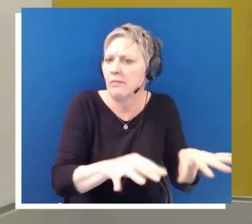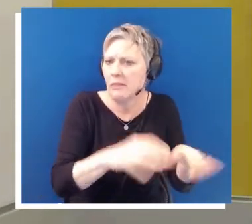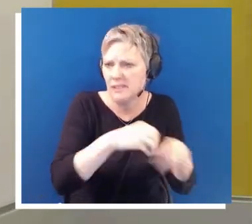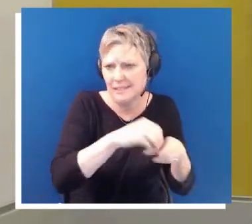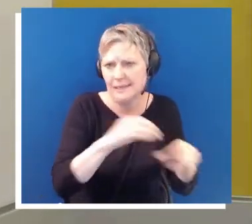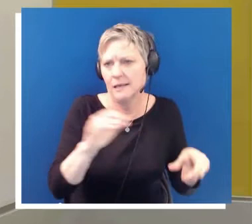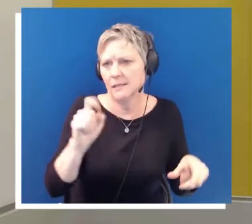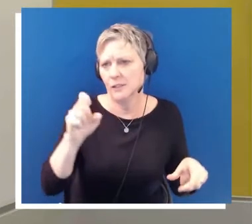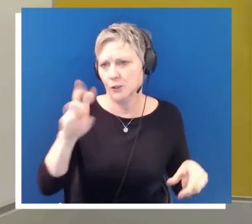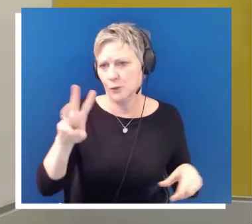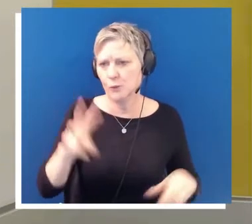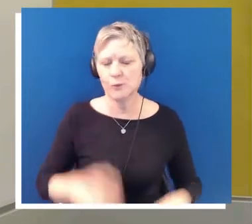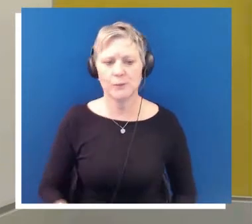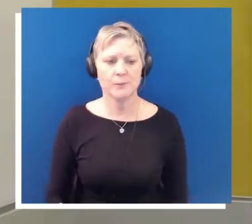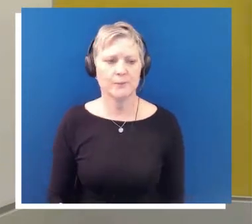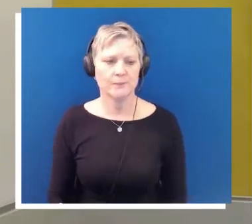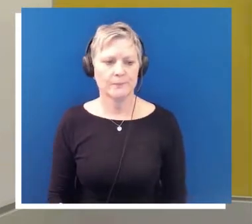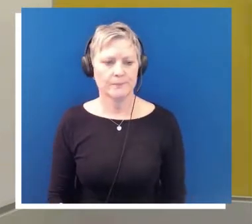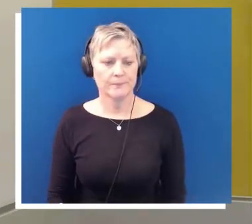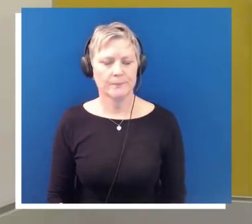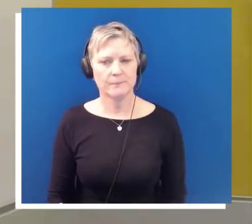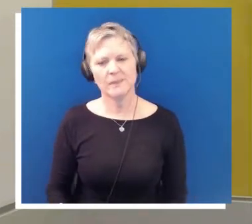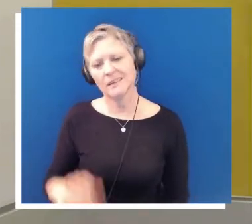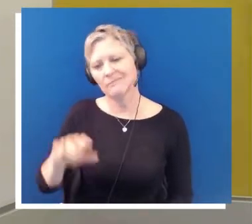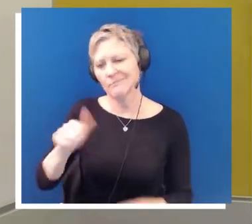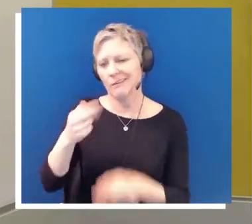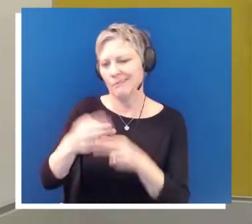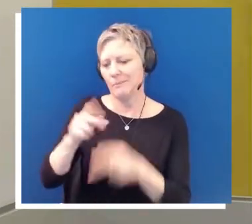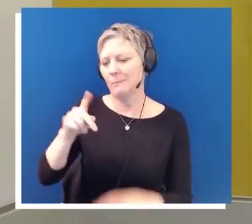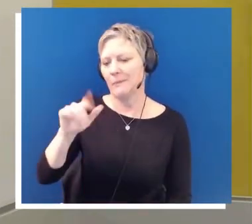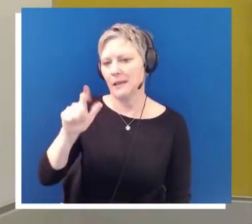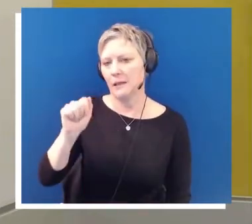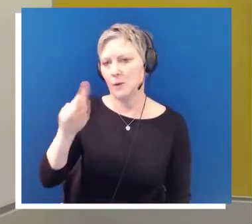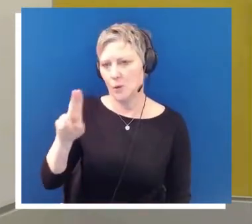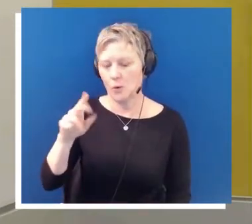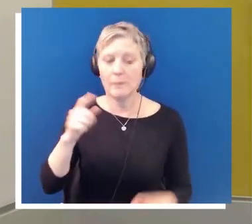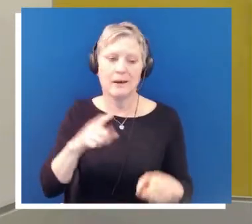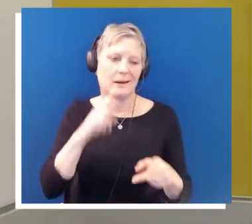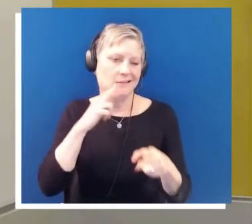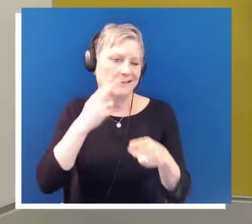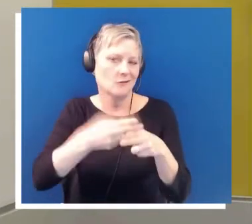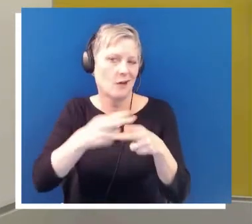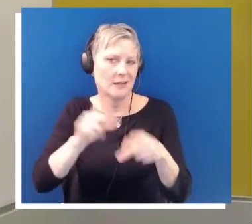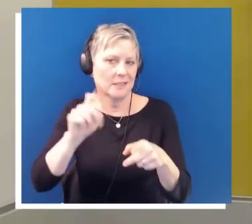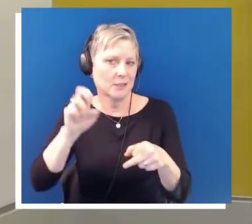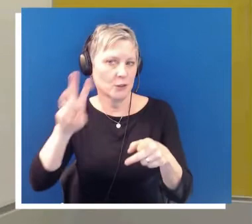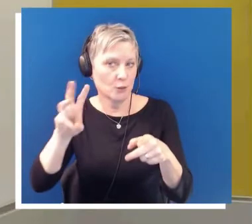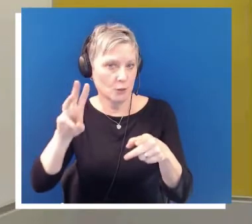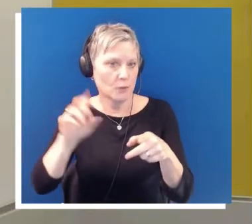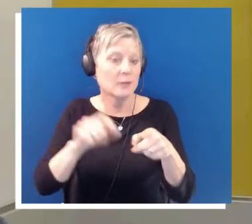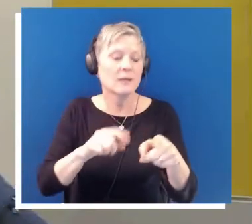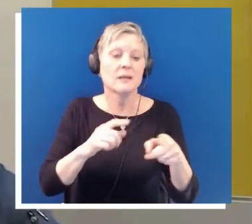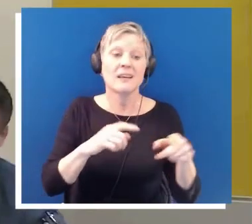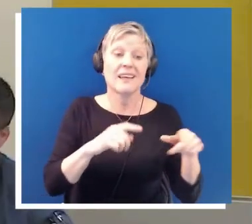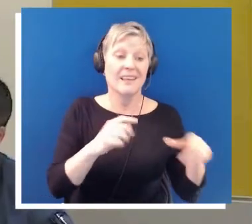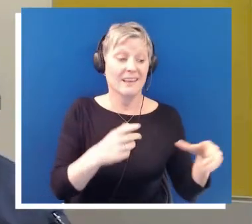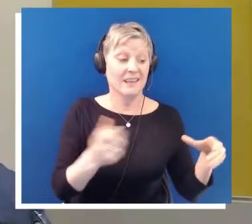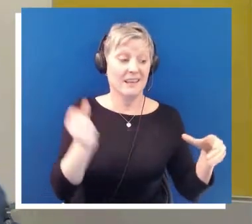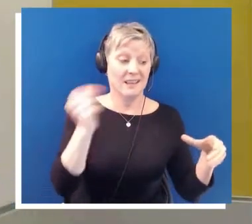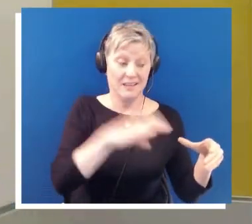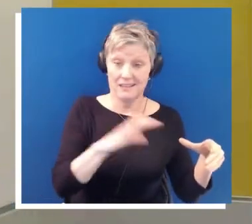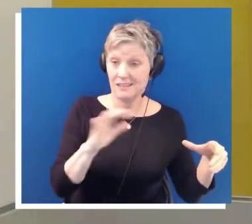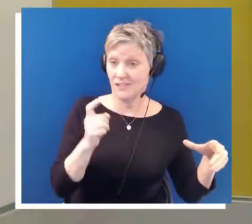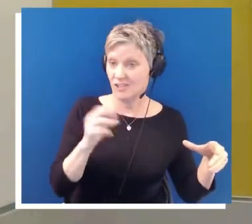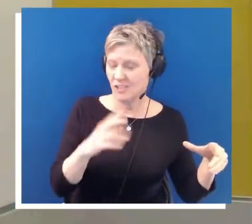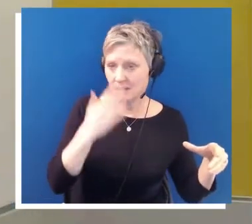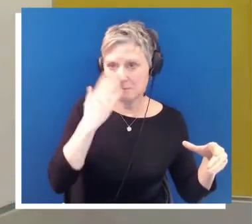and I'm going to put that right in there. And you could actually smell all these wonderful flavors going on, especially the onions. But when you add the ginger,